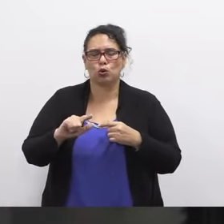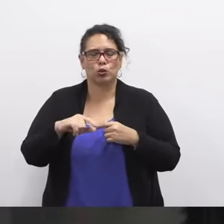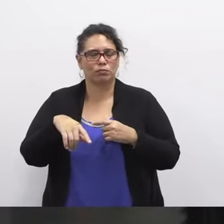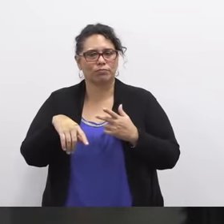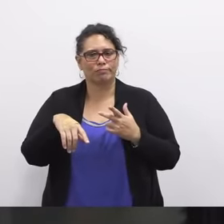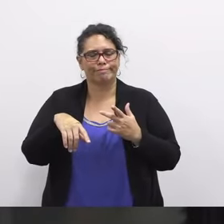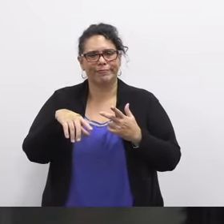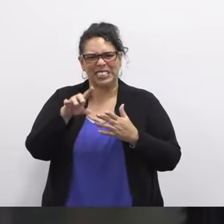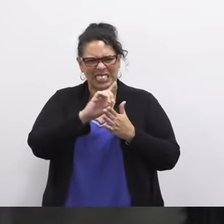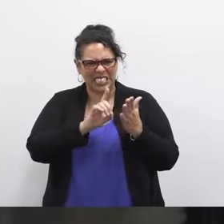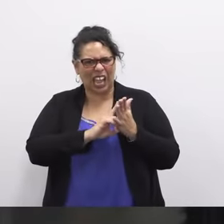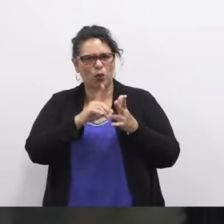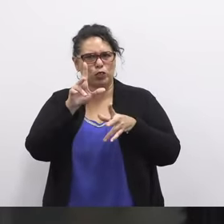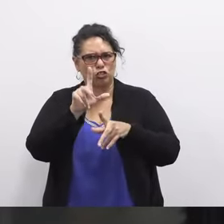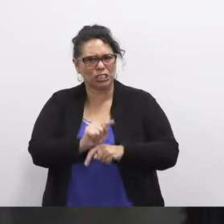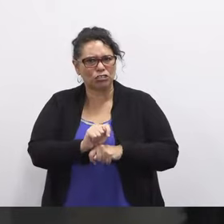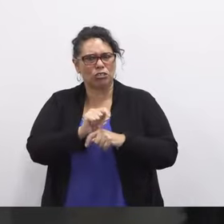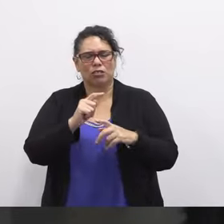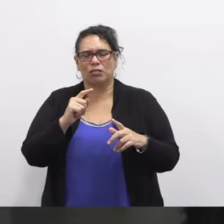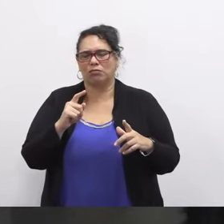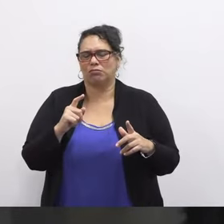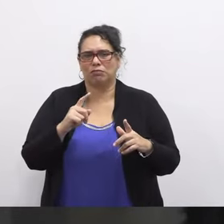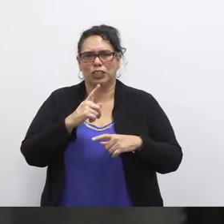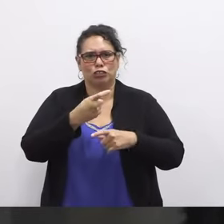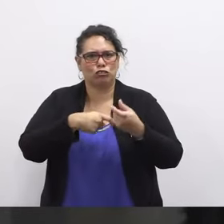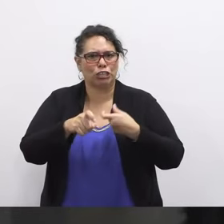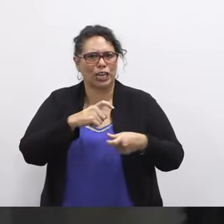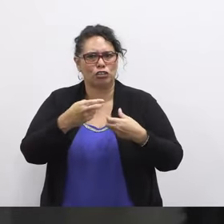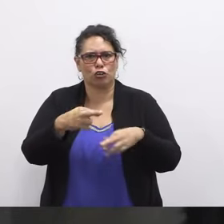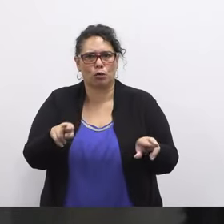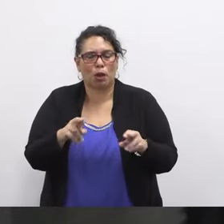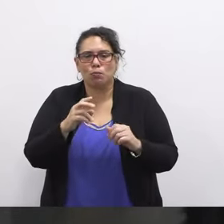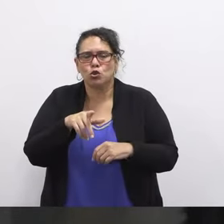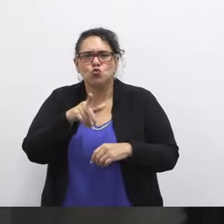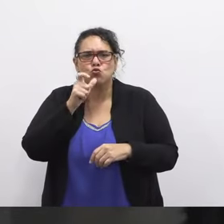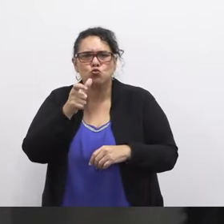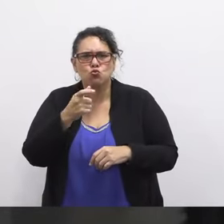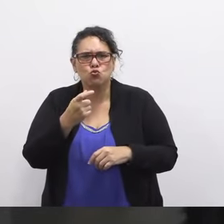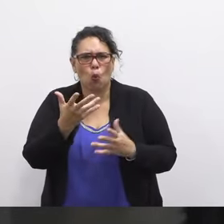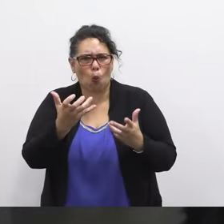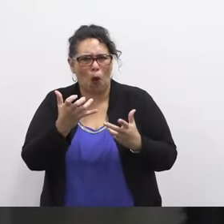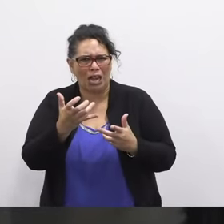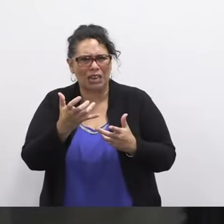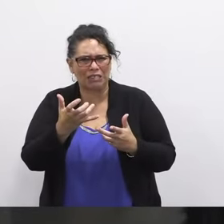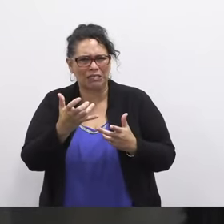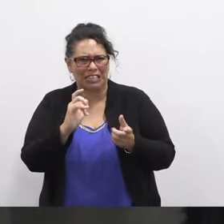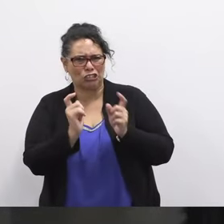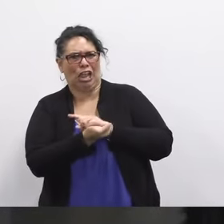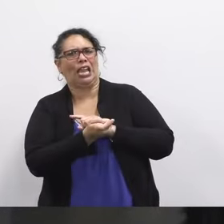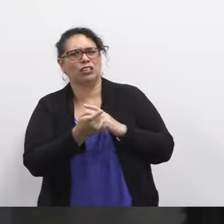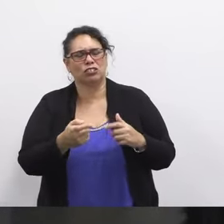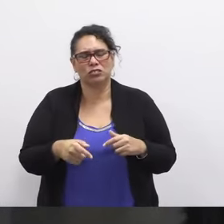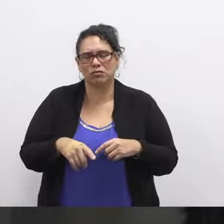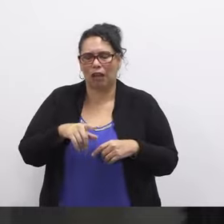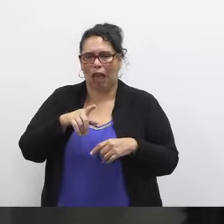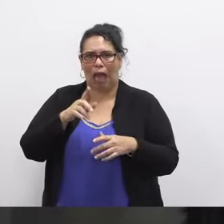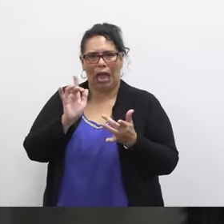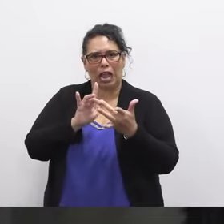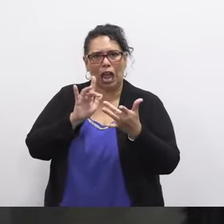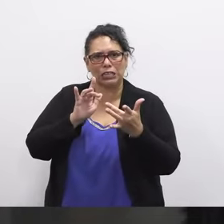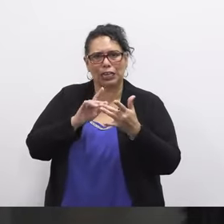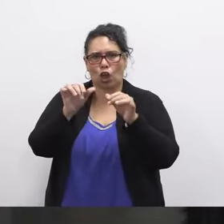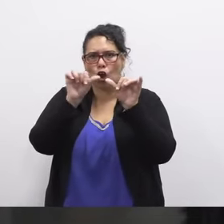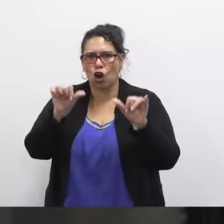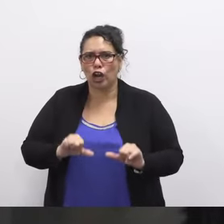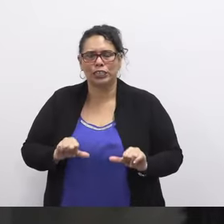rooms, but somewhere along the line it was changed. Yet nobody will tell me who ordered the change. I've contacted PDK Architecture Firm,